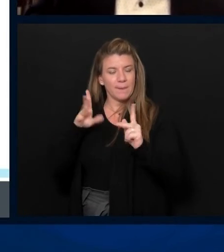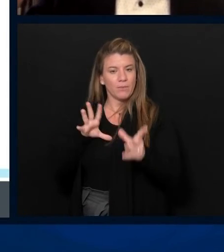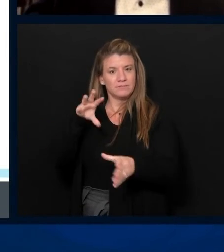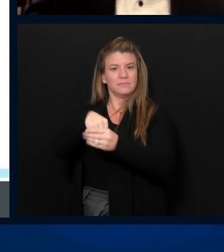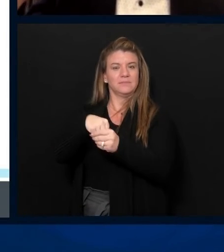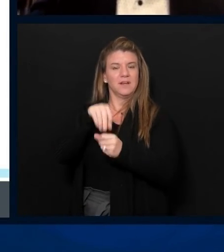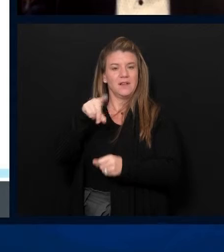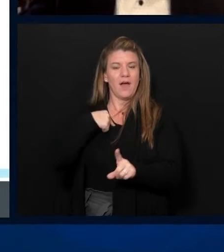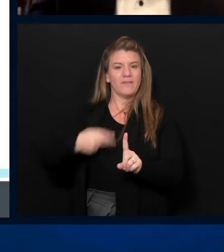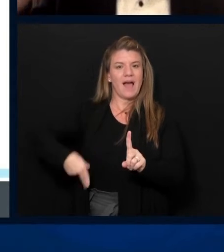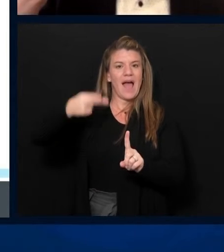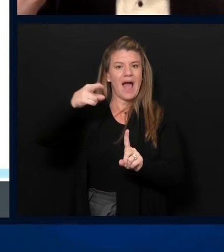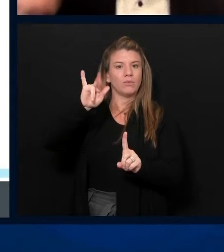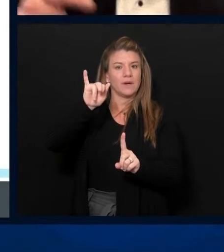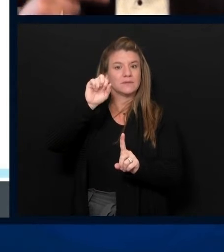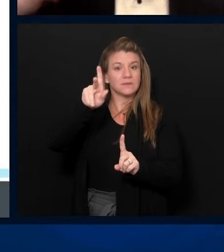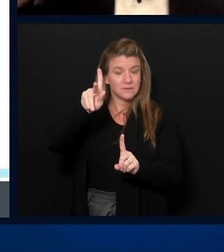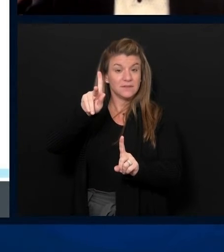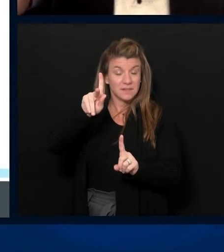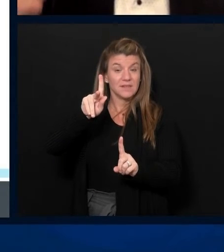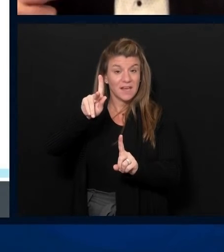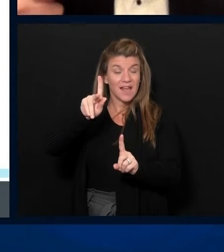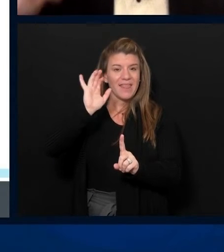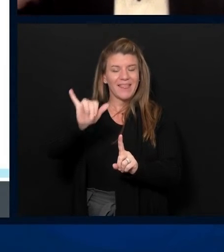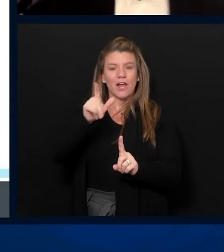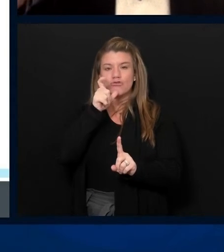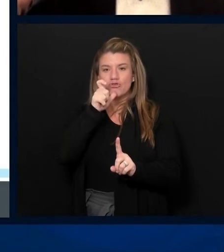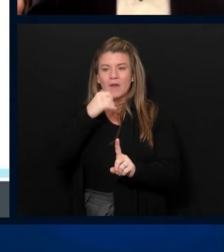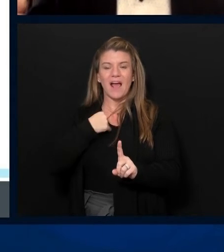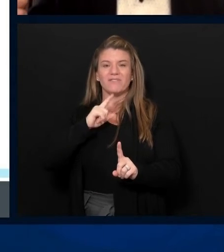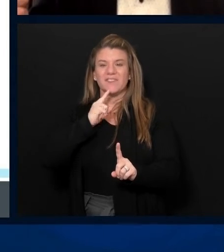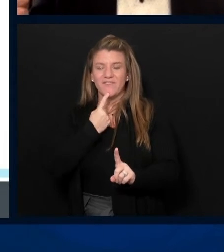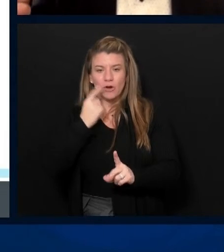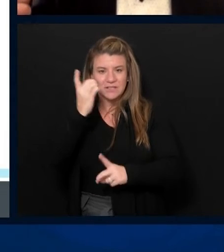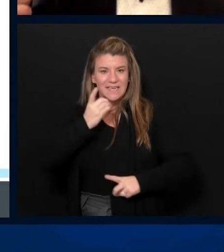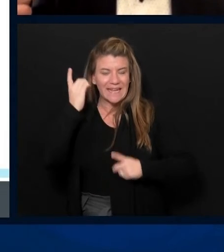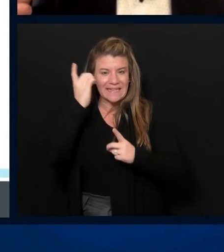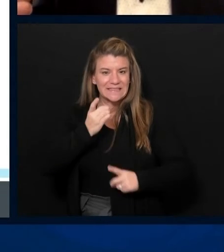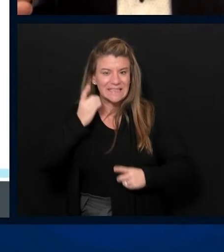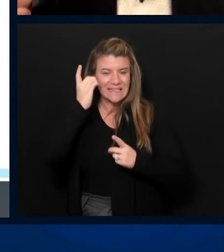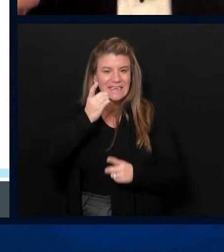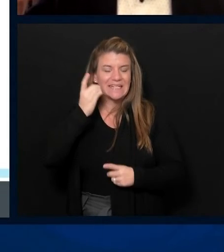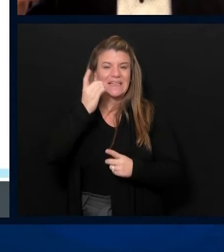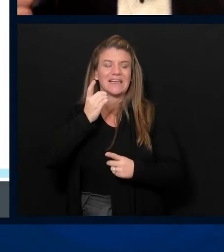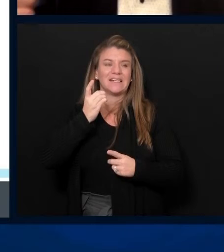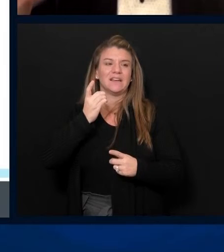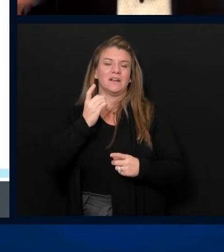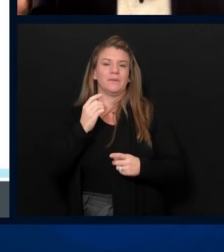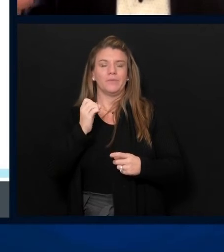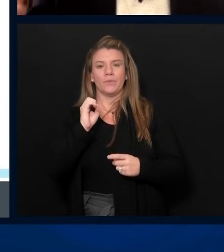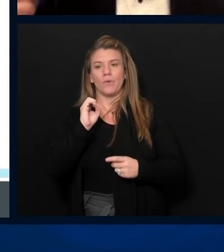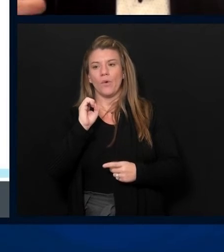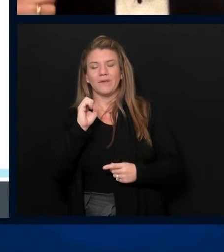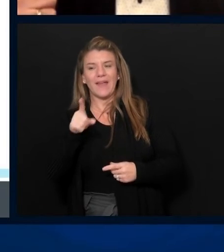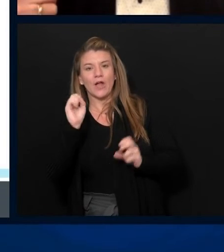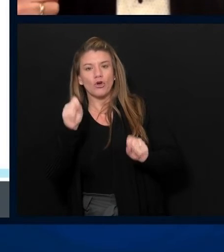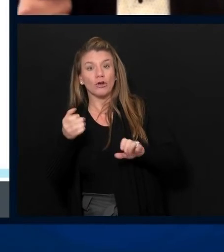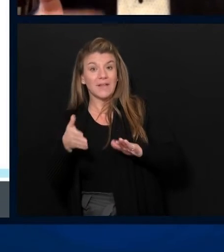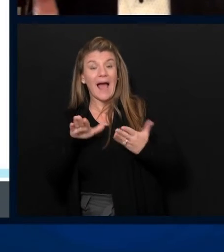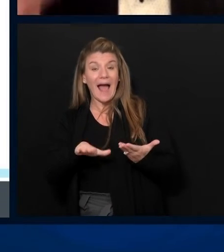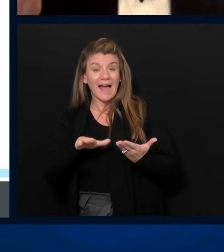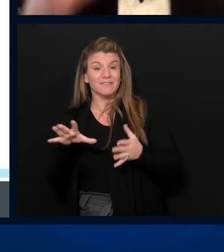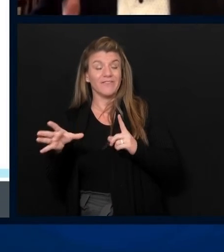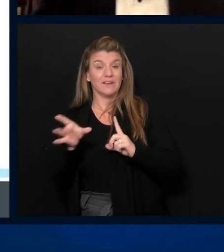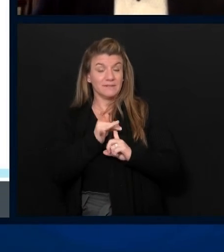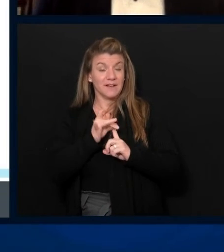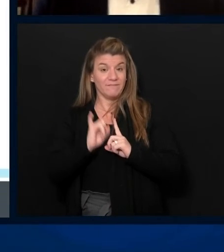that have the highest risk, as I mentioned earlier, of having severe disease or who could die from